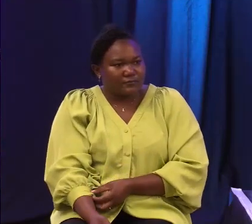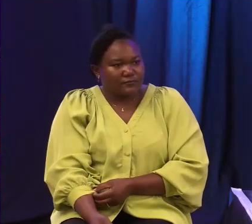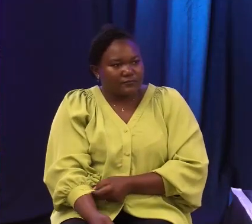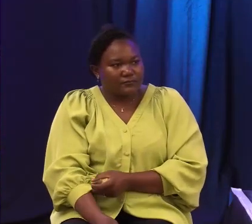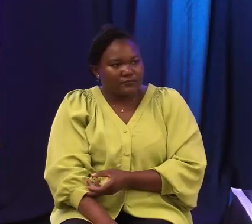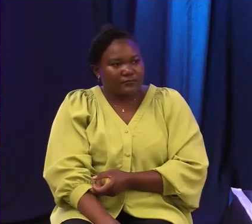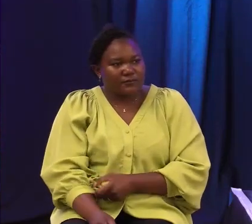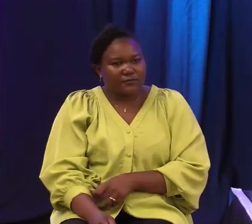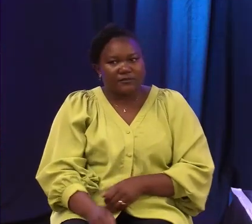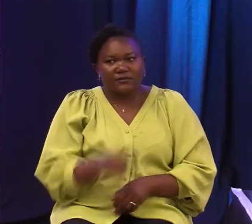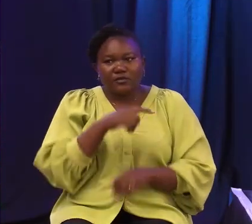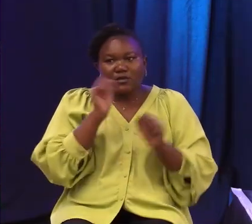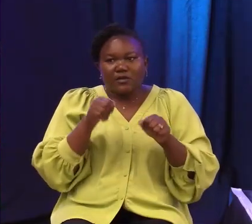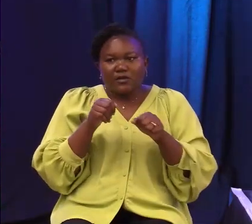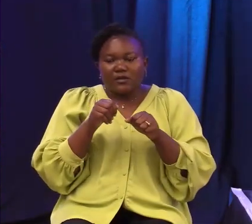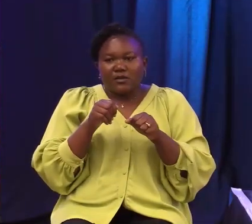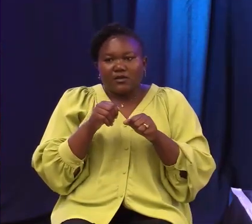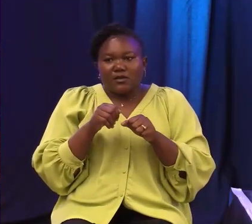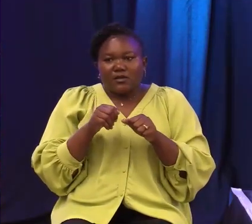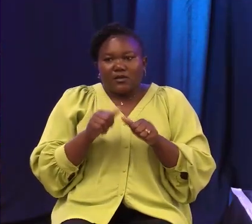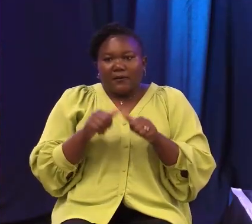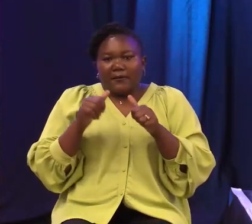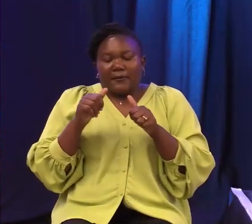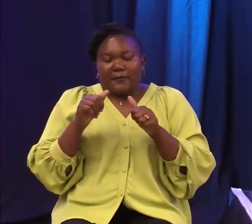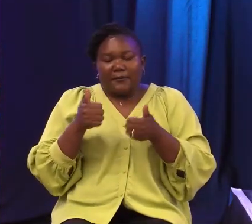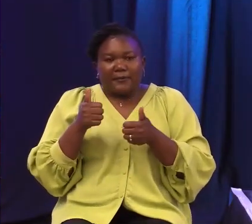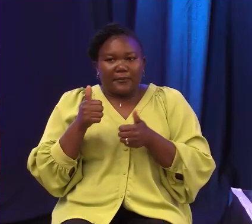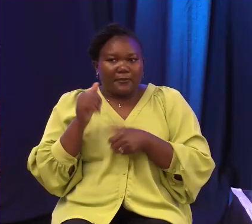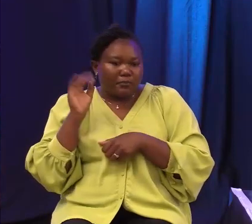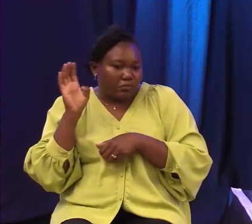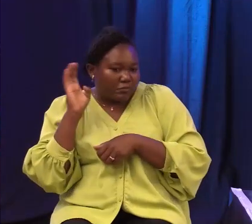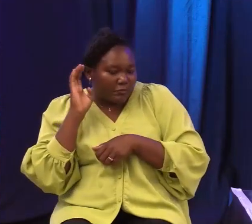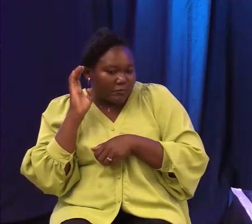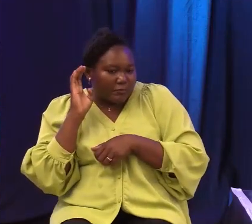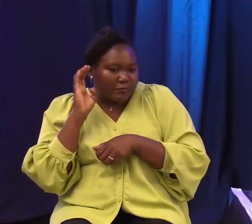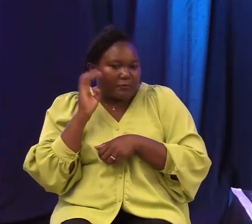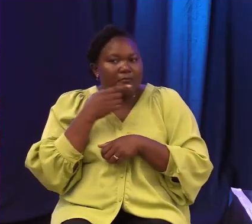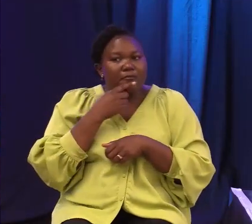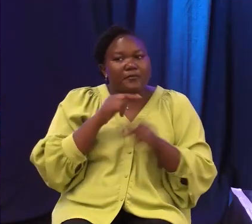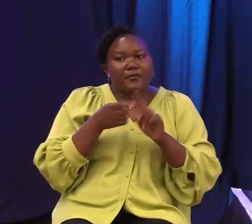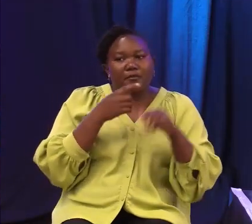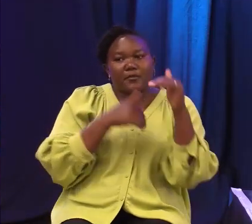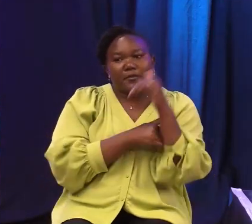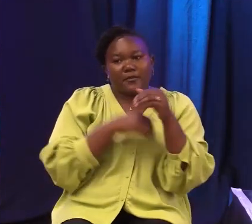It was an honor hearing from the very respected and honored Ombudsman, Mr. Basilius.